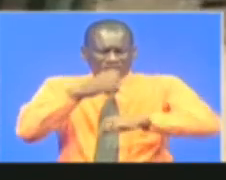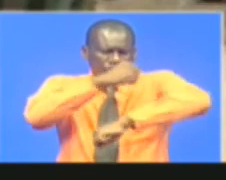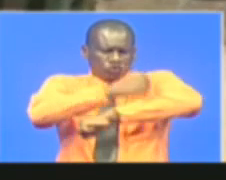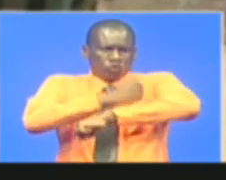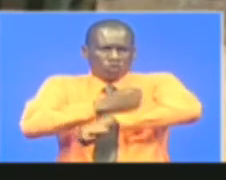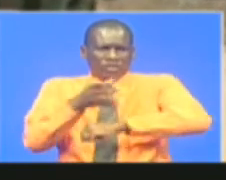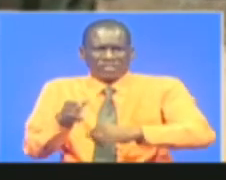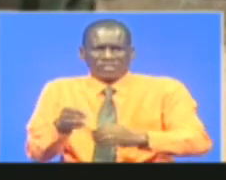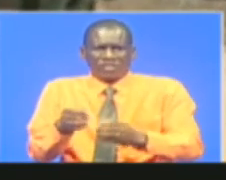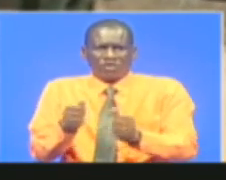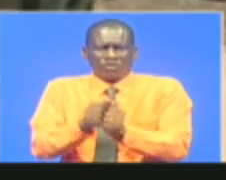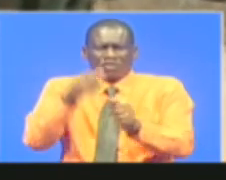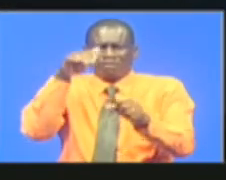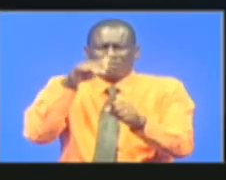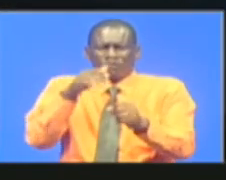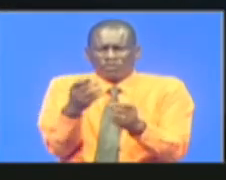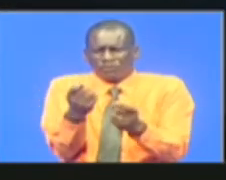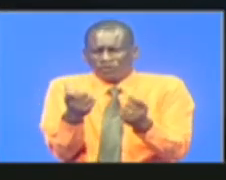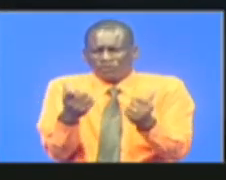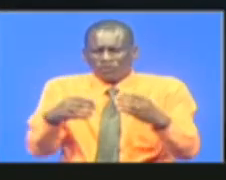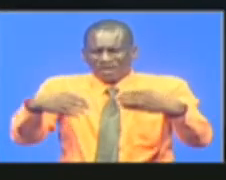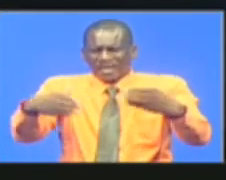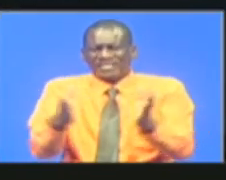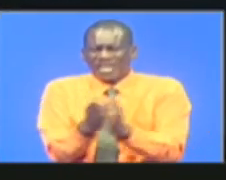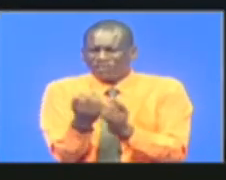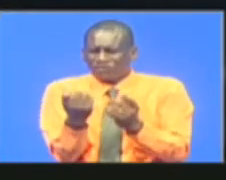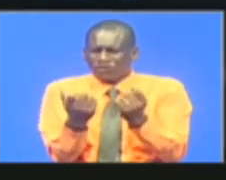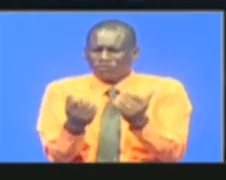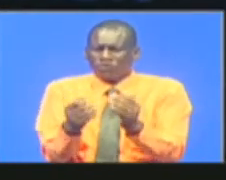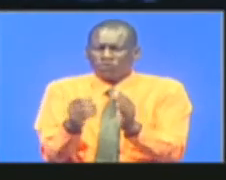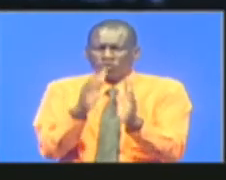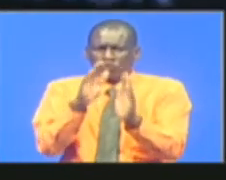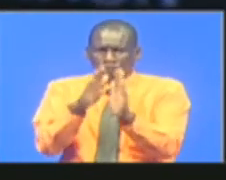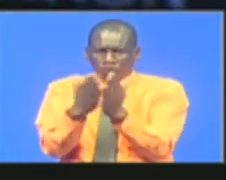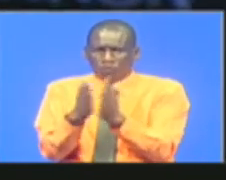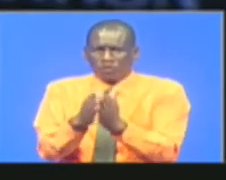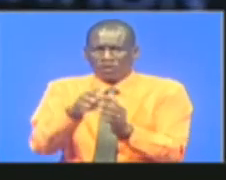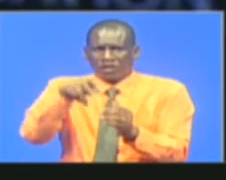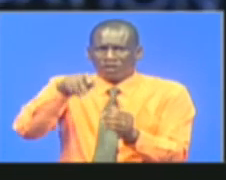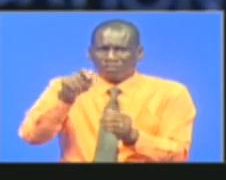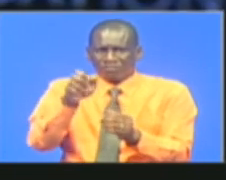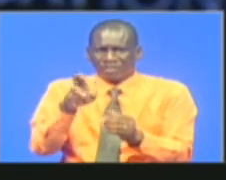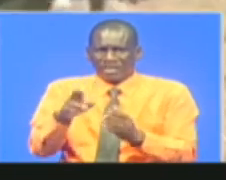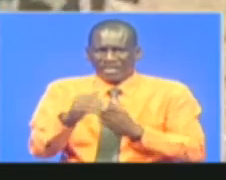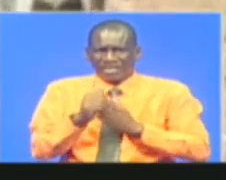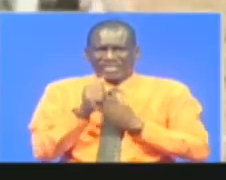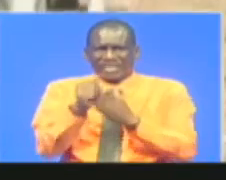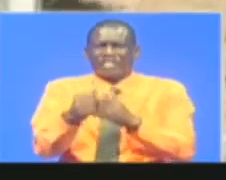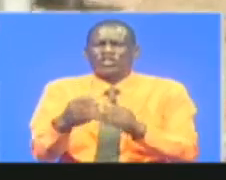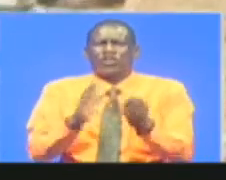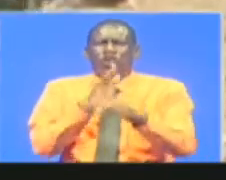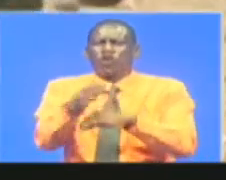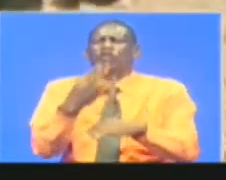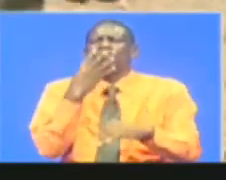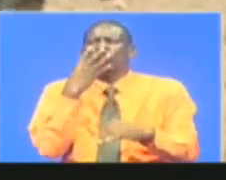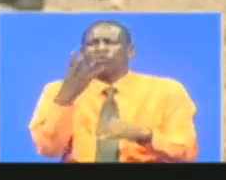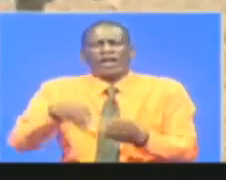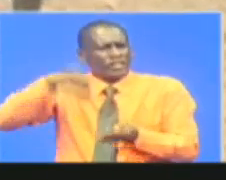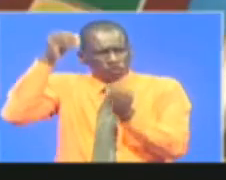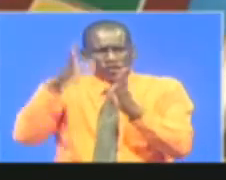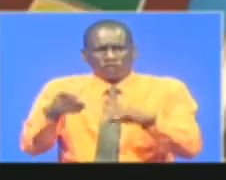with crowded classes, a few textbooks, Tabichi is the guiding light for more than 400 students from needy households